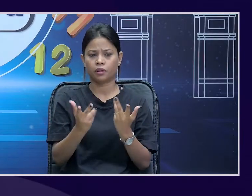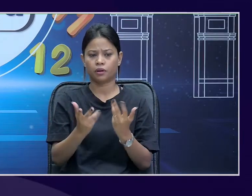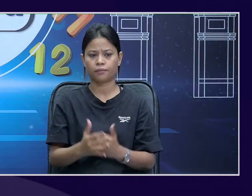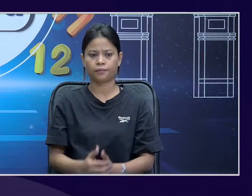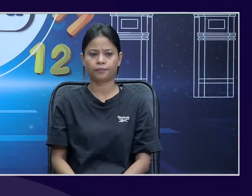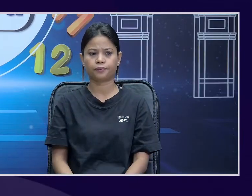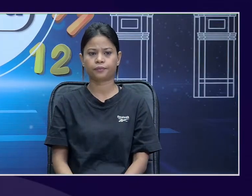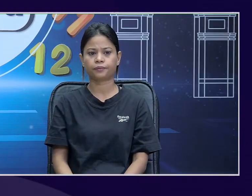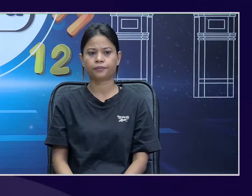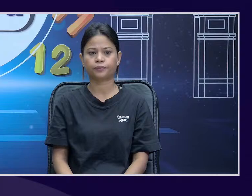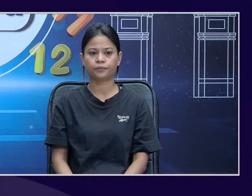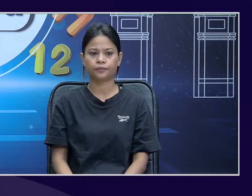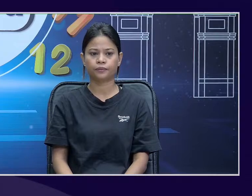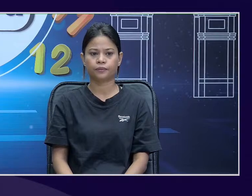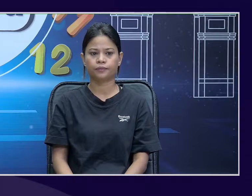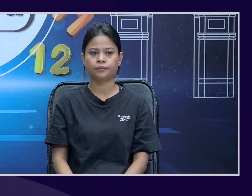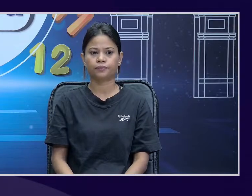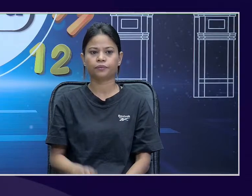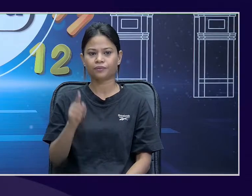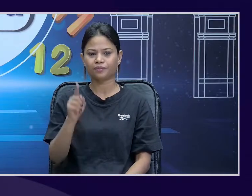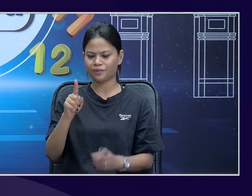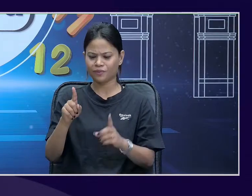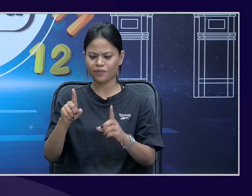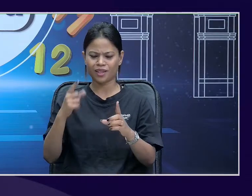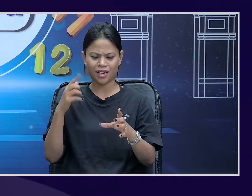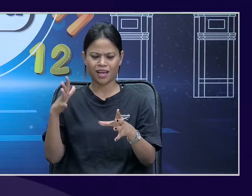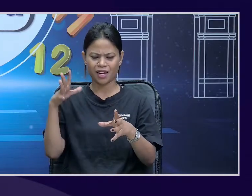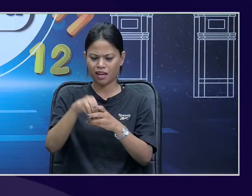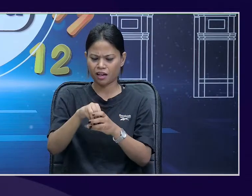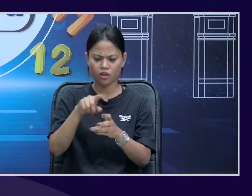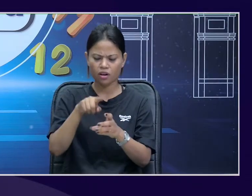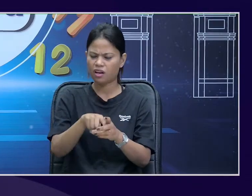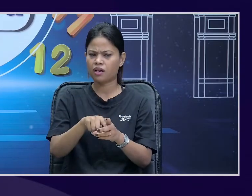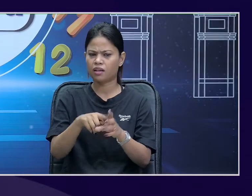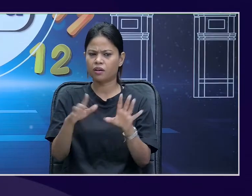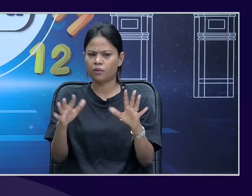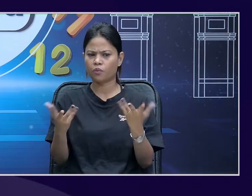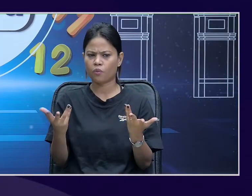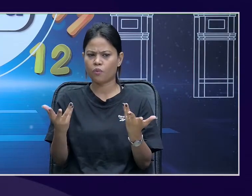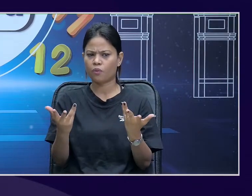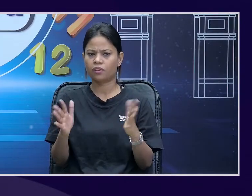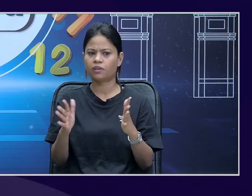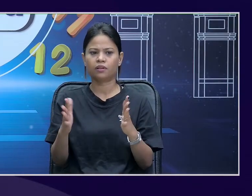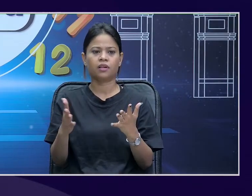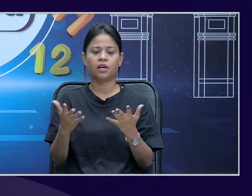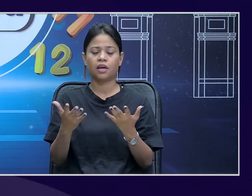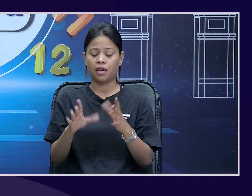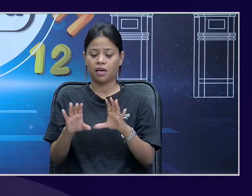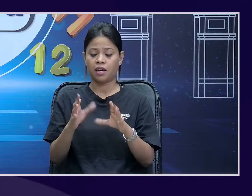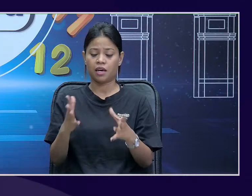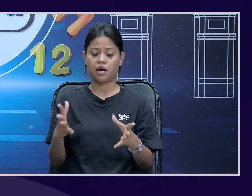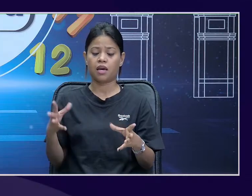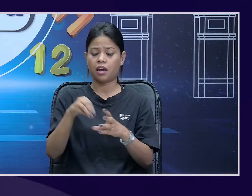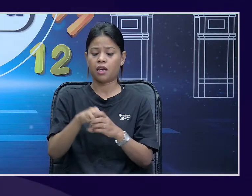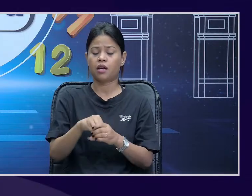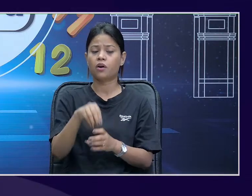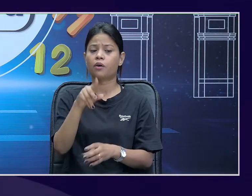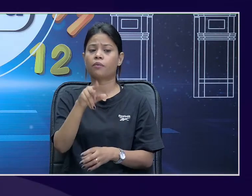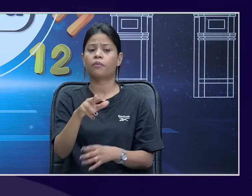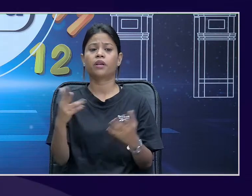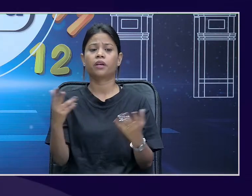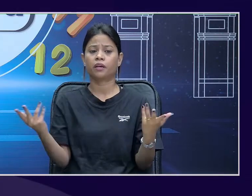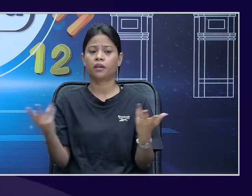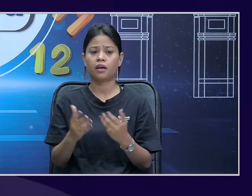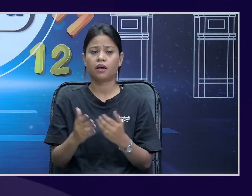Inclusive class. First of all, what is an inclusive class? That is what we need to understand. Right. Inclusive class type